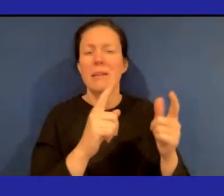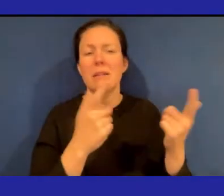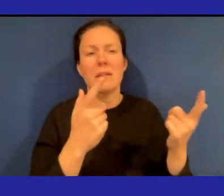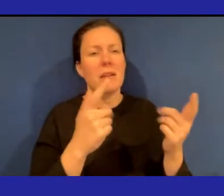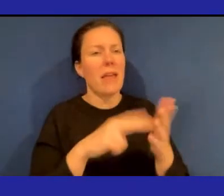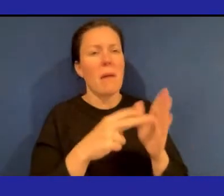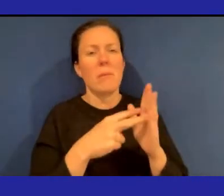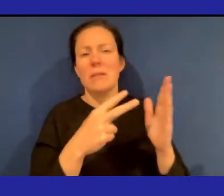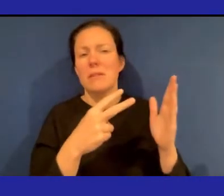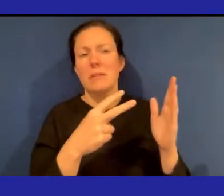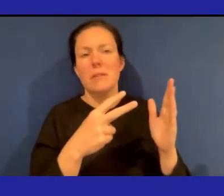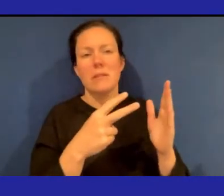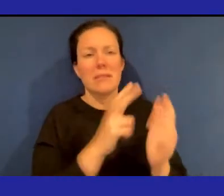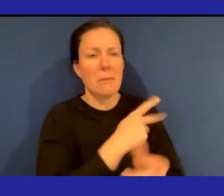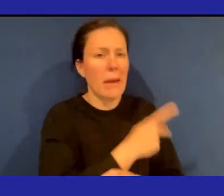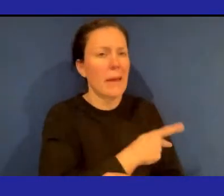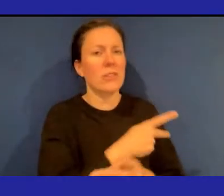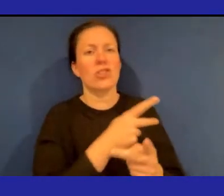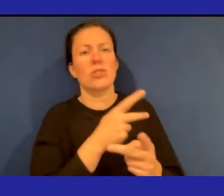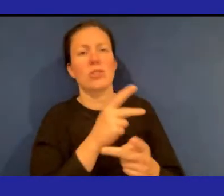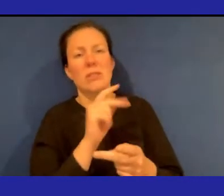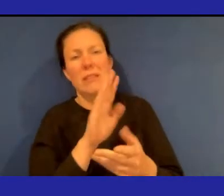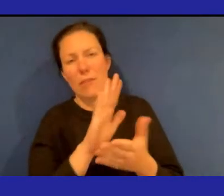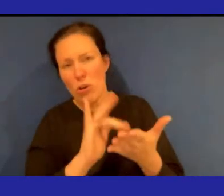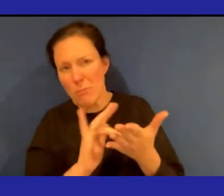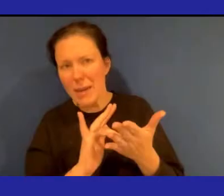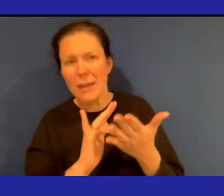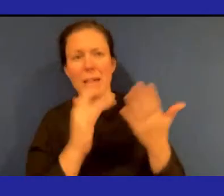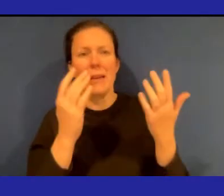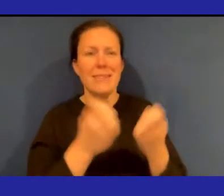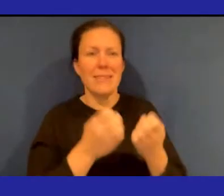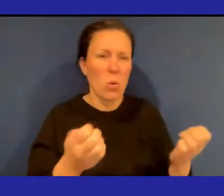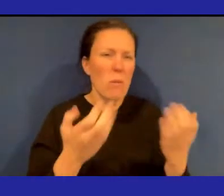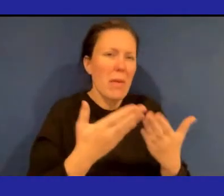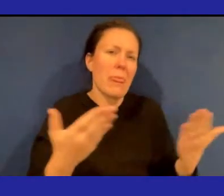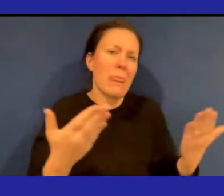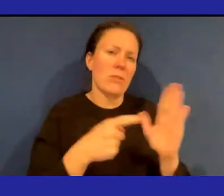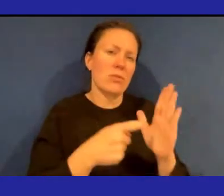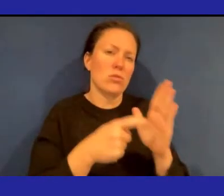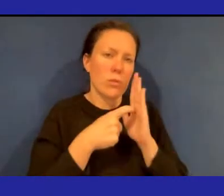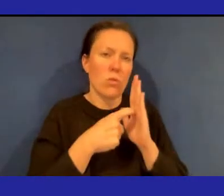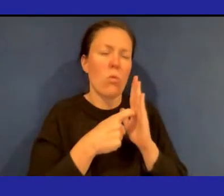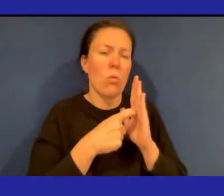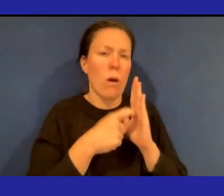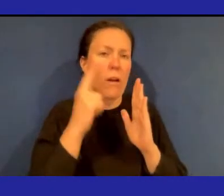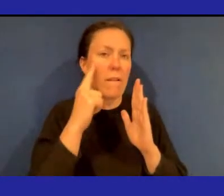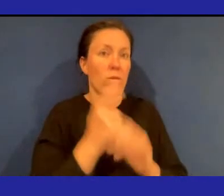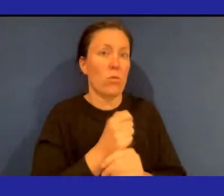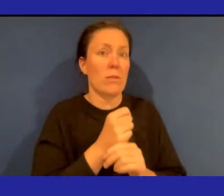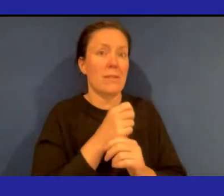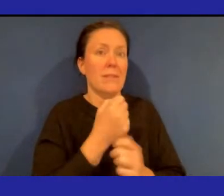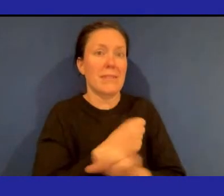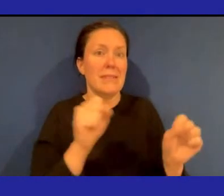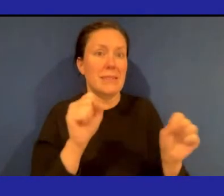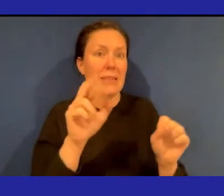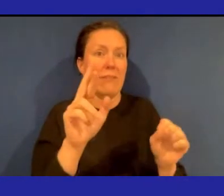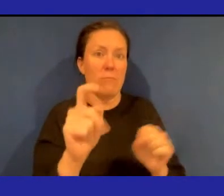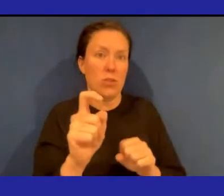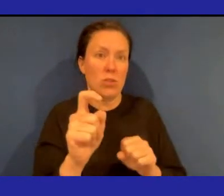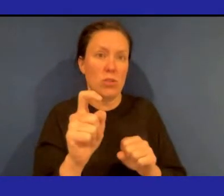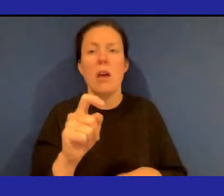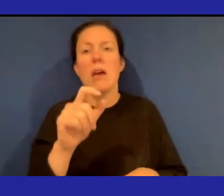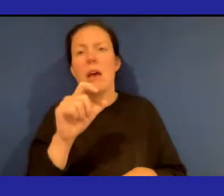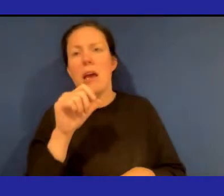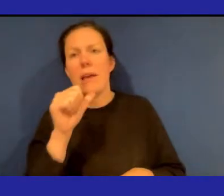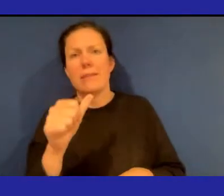available, and the kinds of machinery that's necessary to provide safe prescriptions. It's not just like that the people don't like